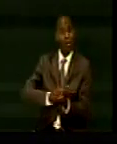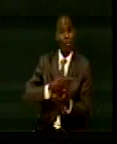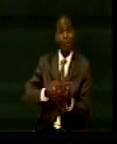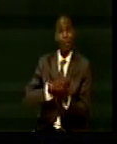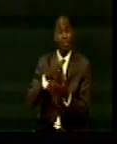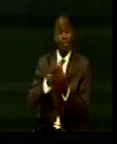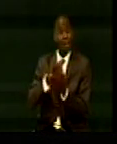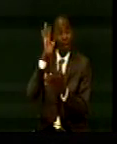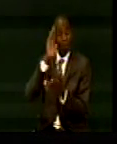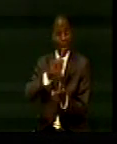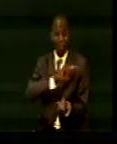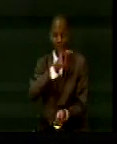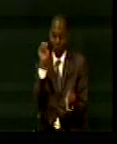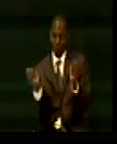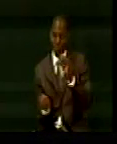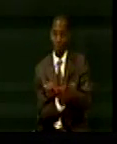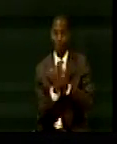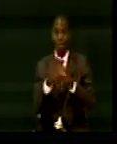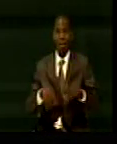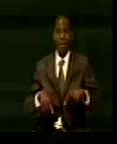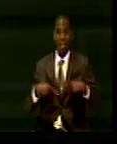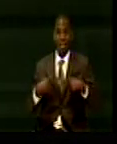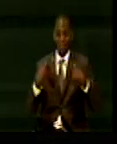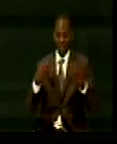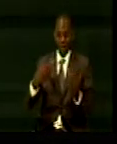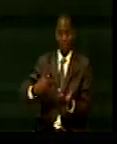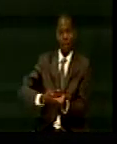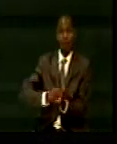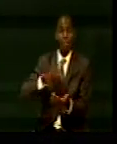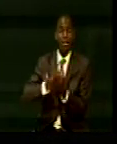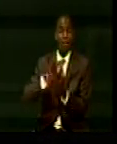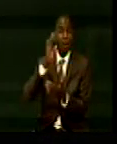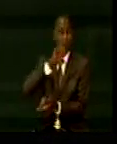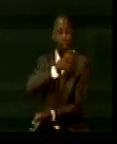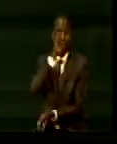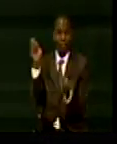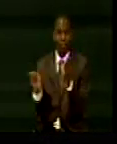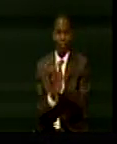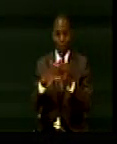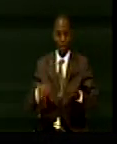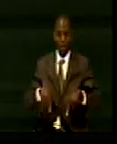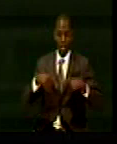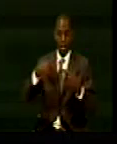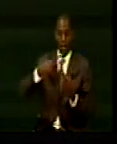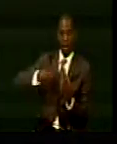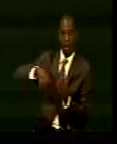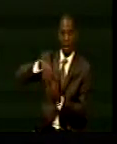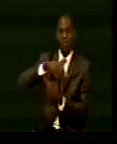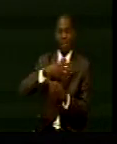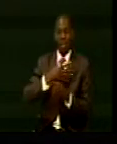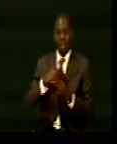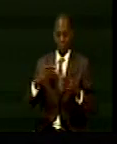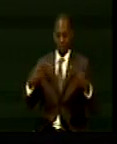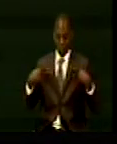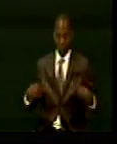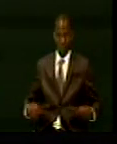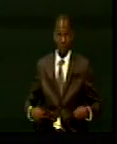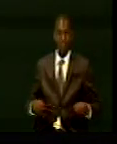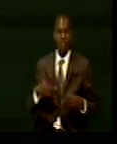transform your life, the gospel that will turn your life around, and physically stand